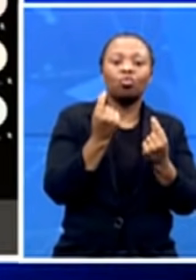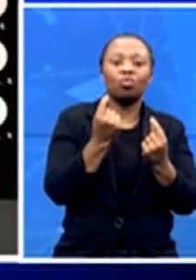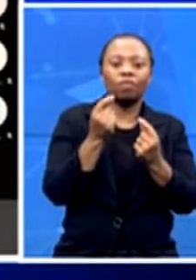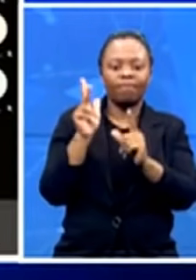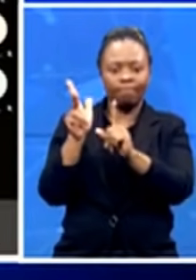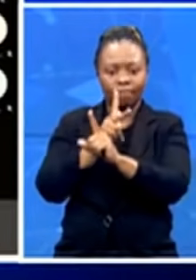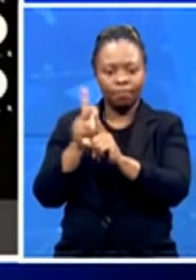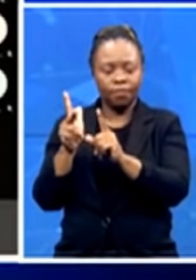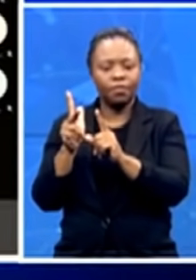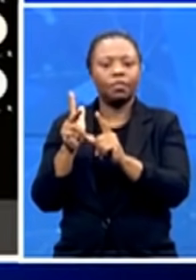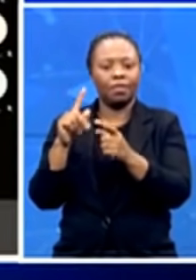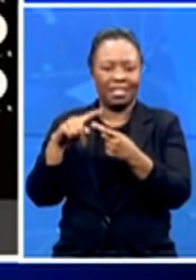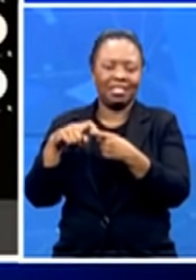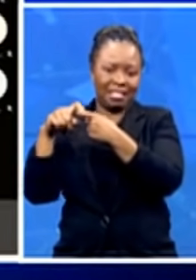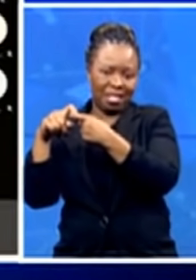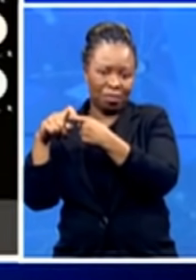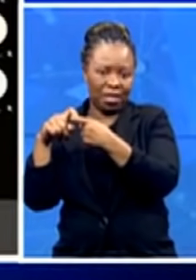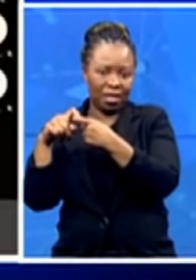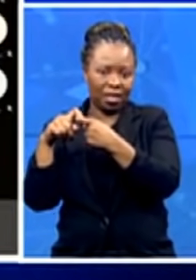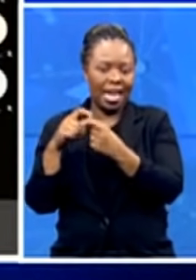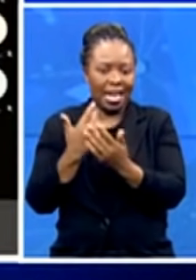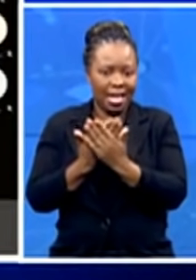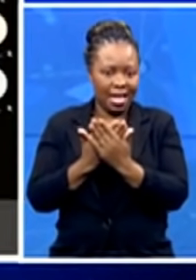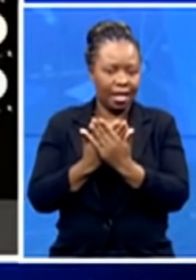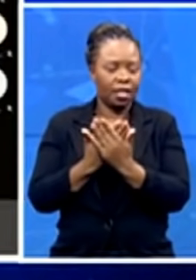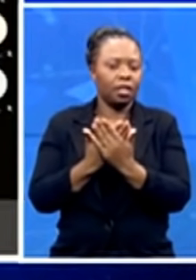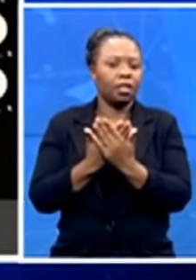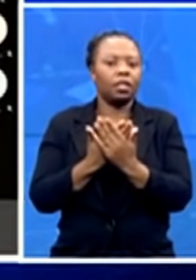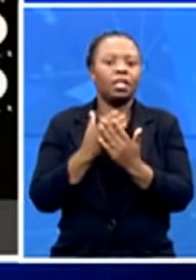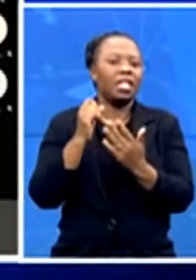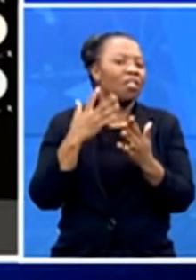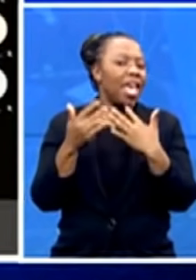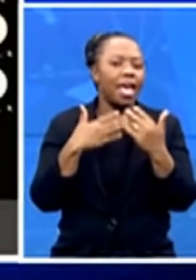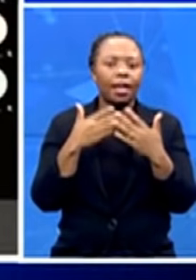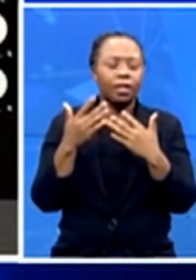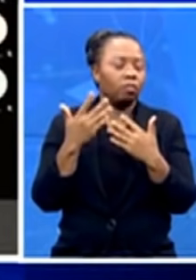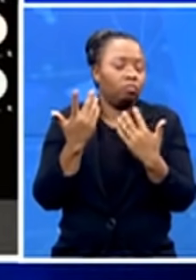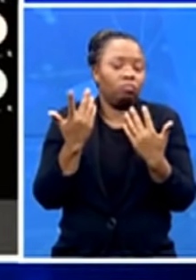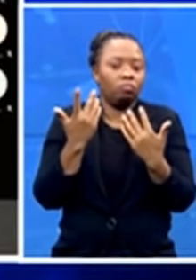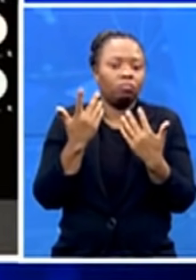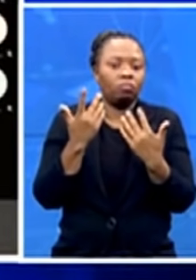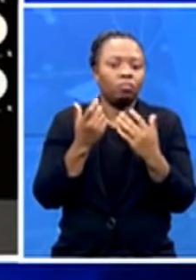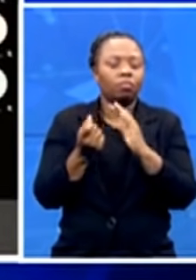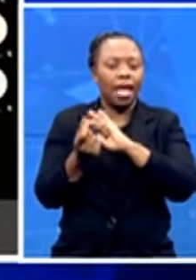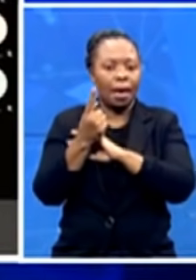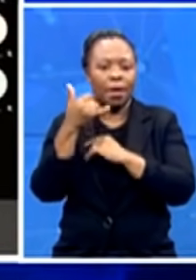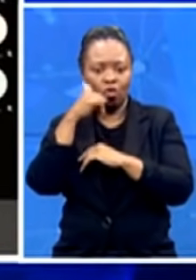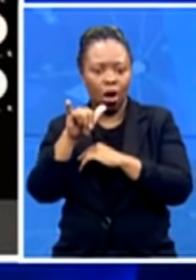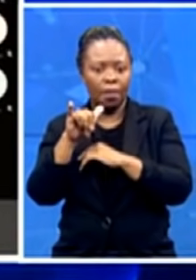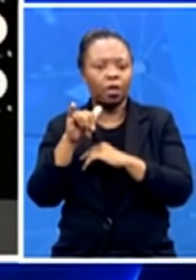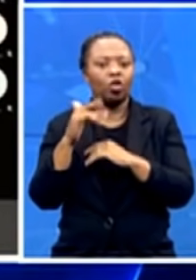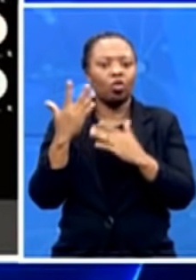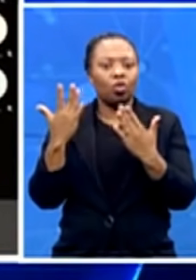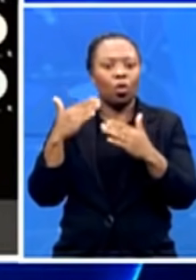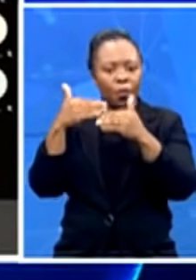defined circumstances does not stand in competition to the right to participate in accordance with its own autonomy